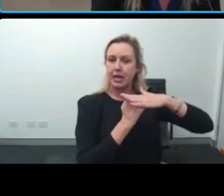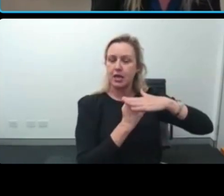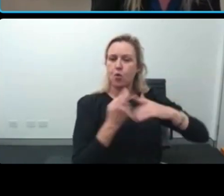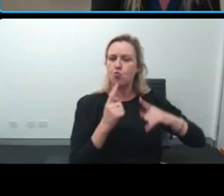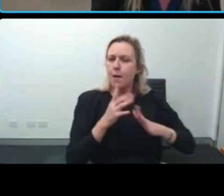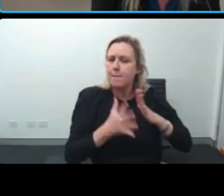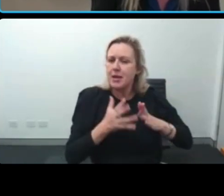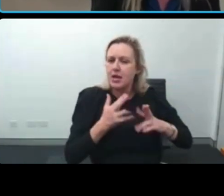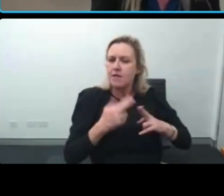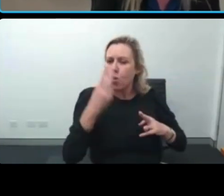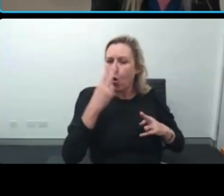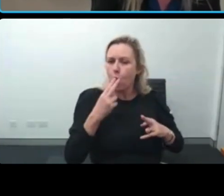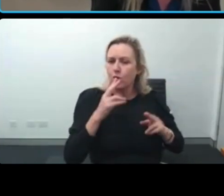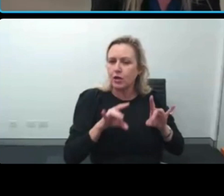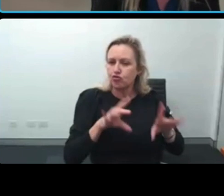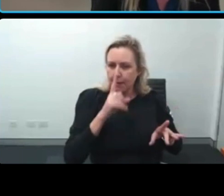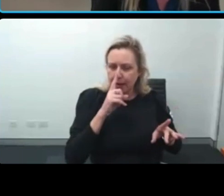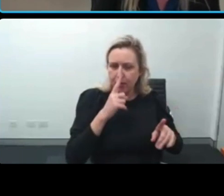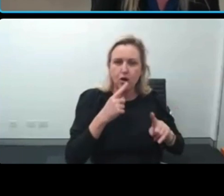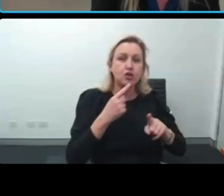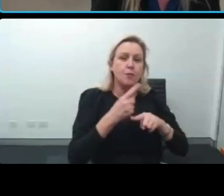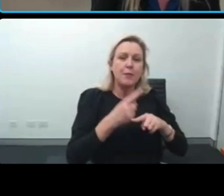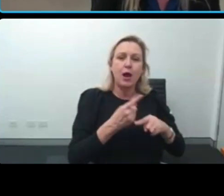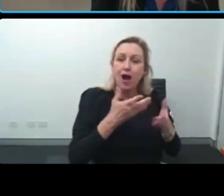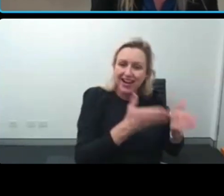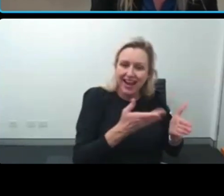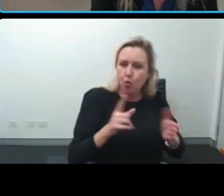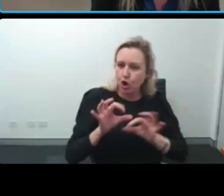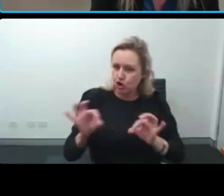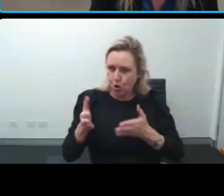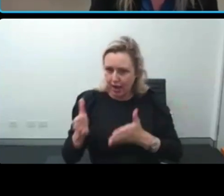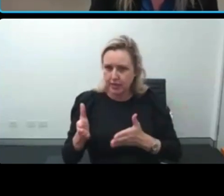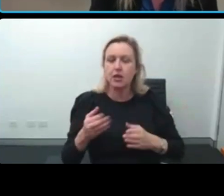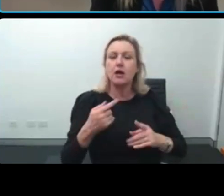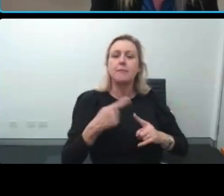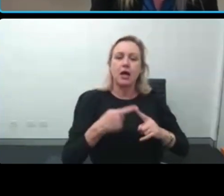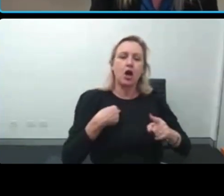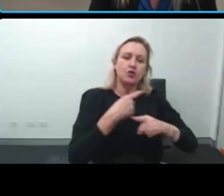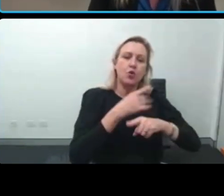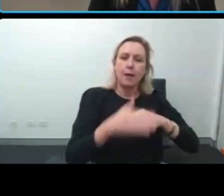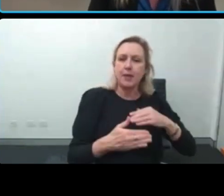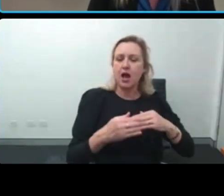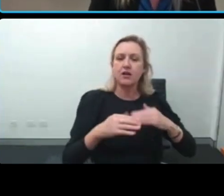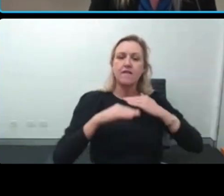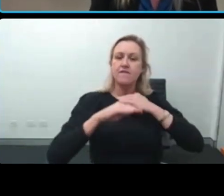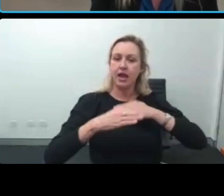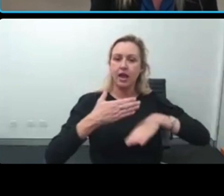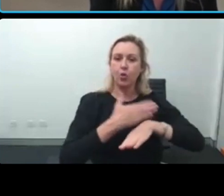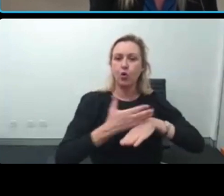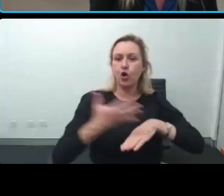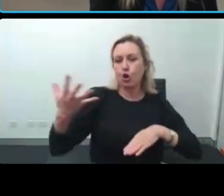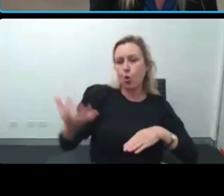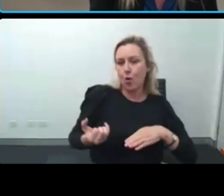older Australians. I talked about inclusions and exclusions, and I also talked a little bit about the Fair Work wage